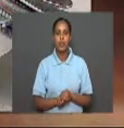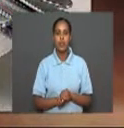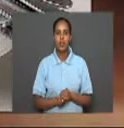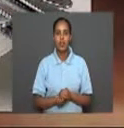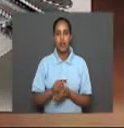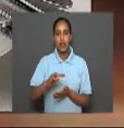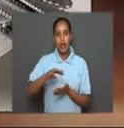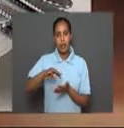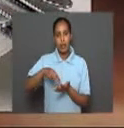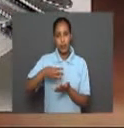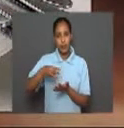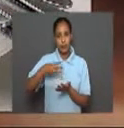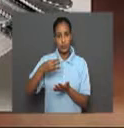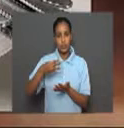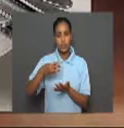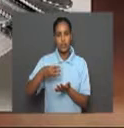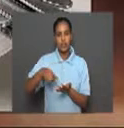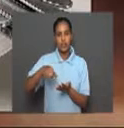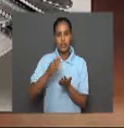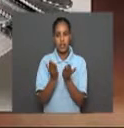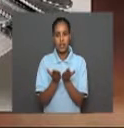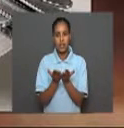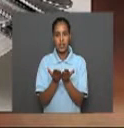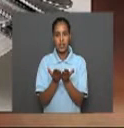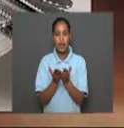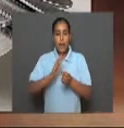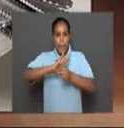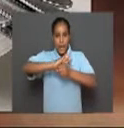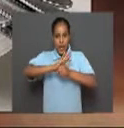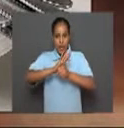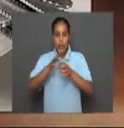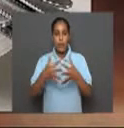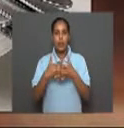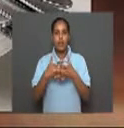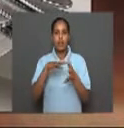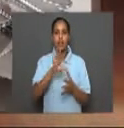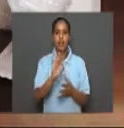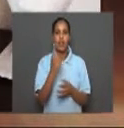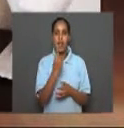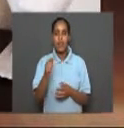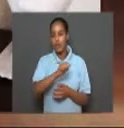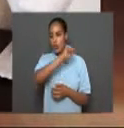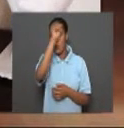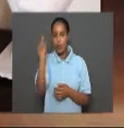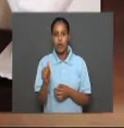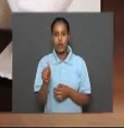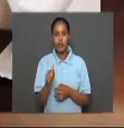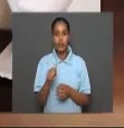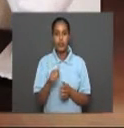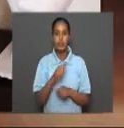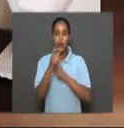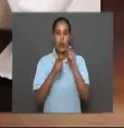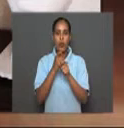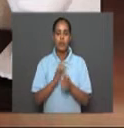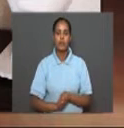Foam cups, insulation, and packing material can be found everywhere in the world.